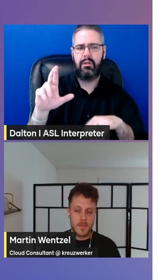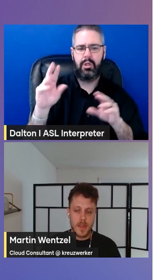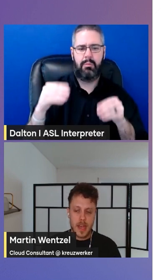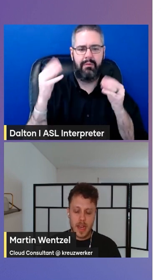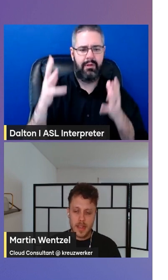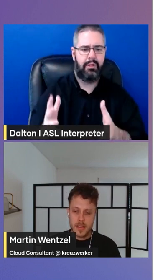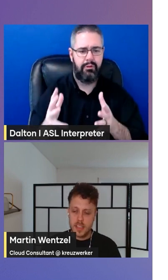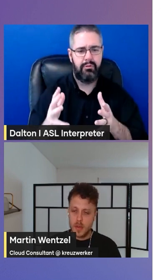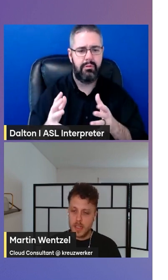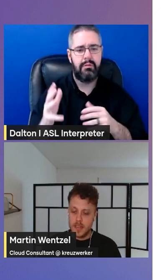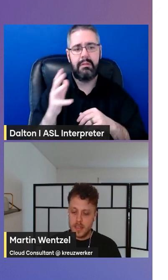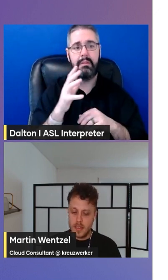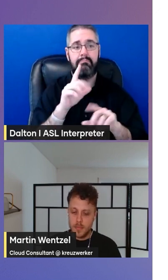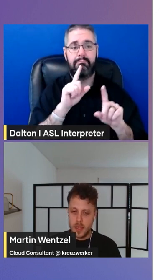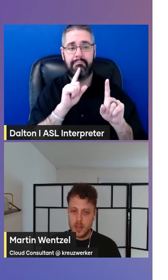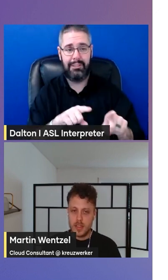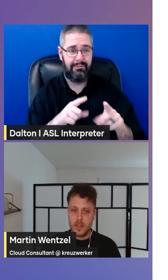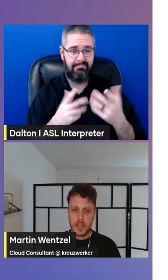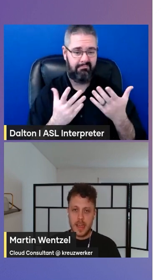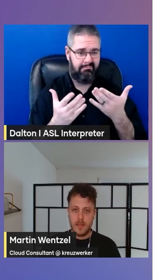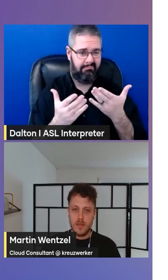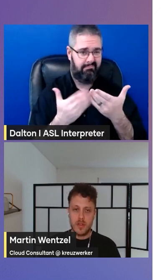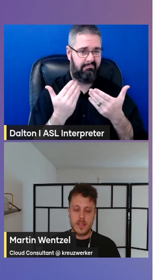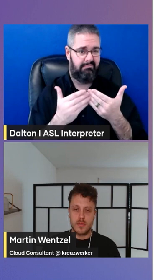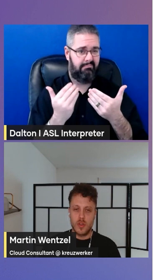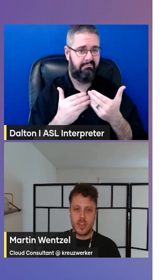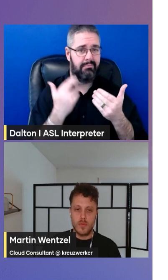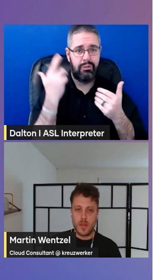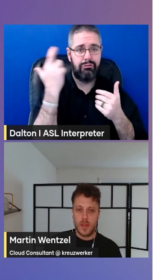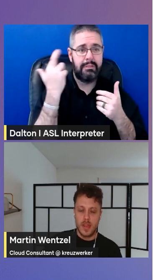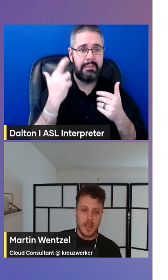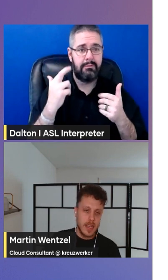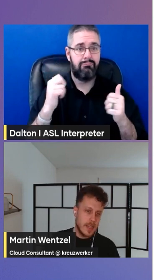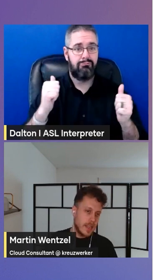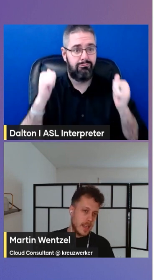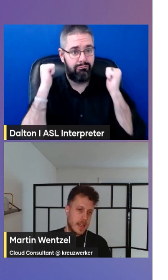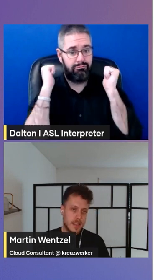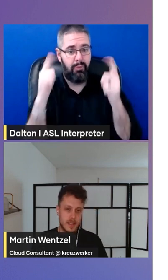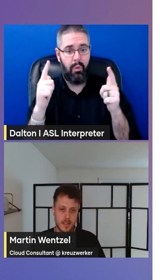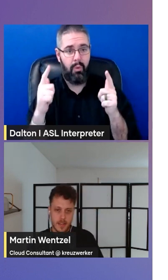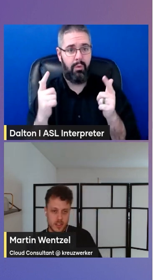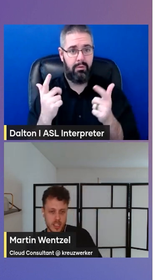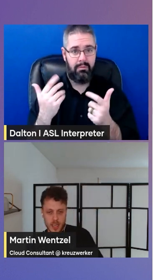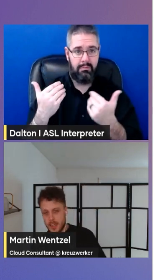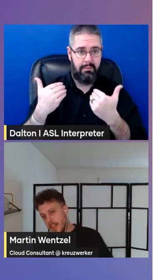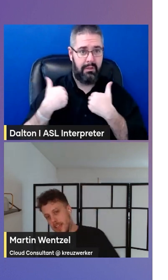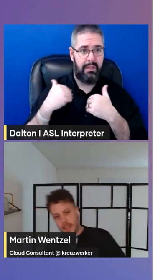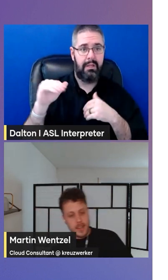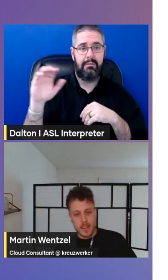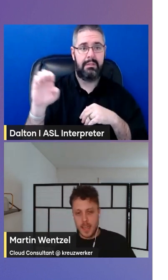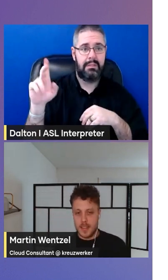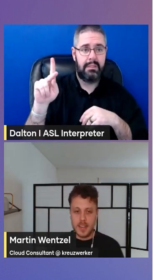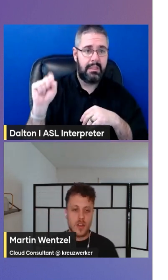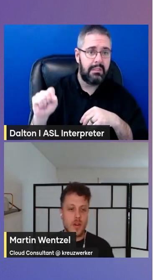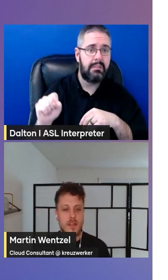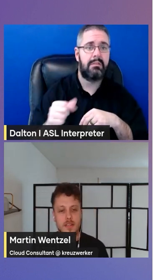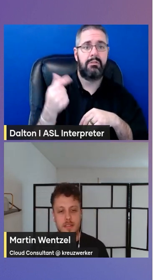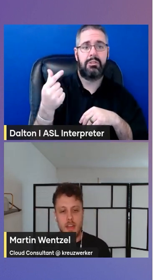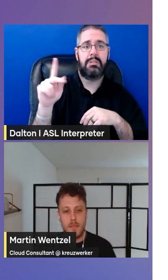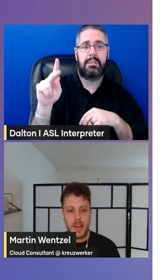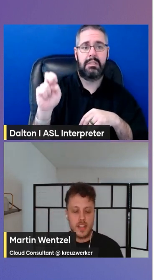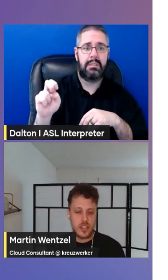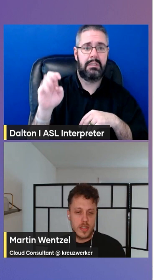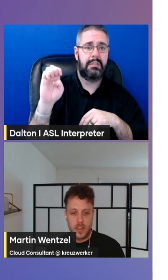the answer is quite easy, because not everyone is working with EKS, GKE, ECS, and all